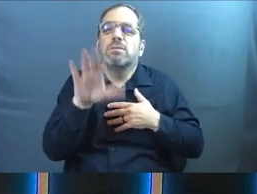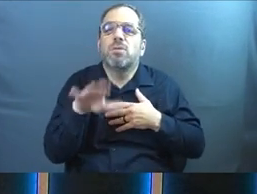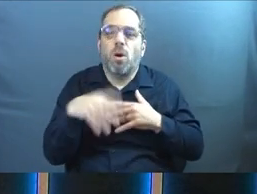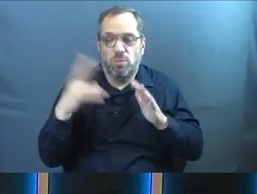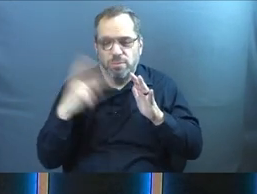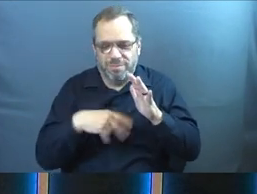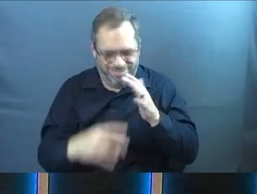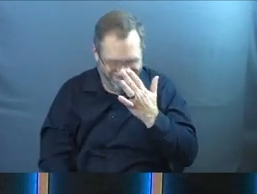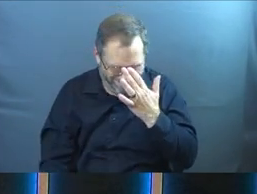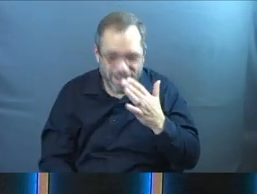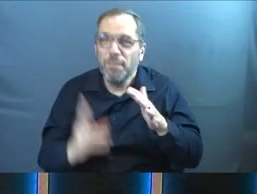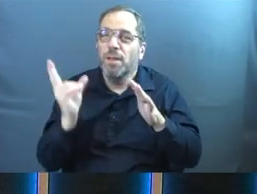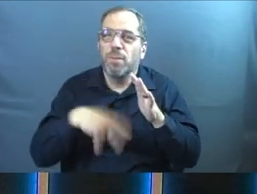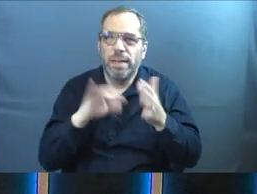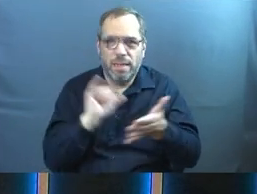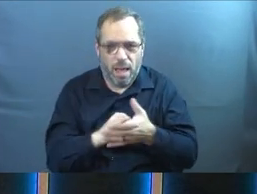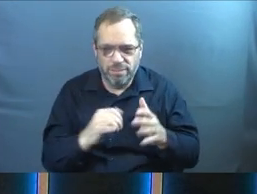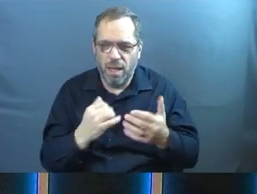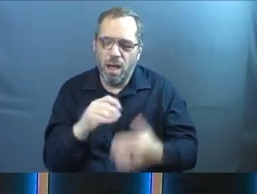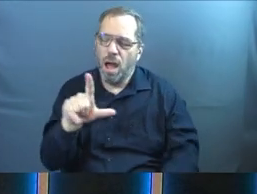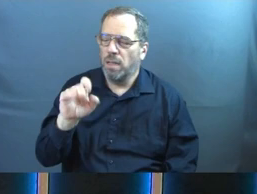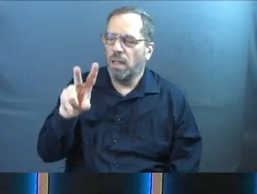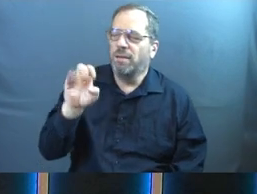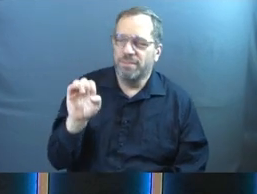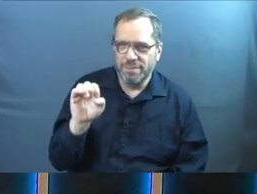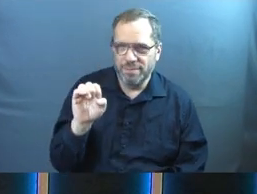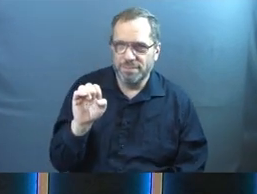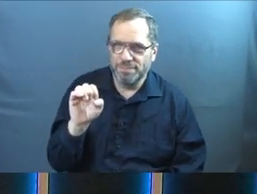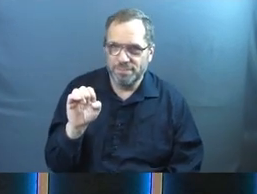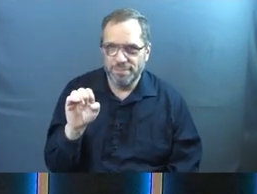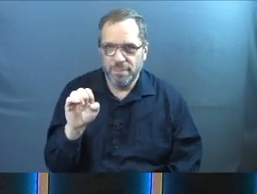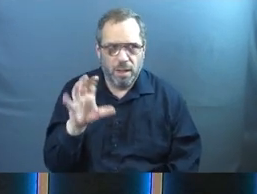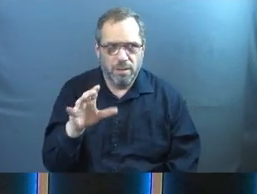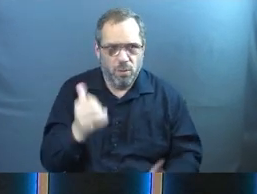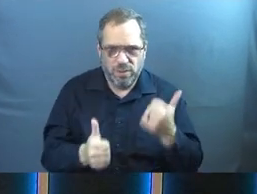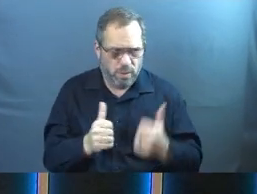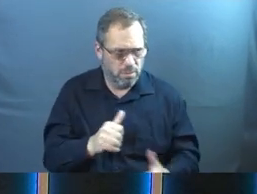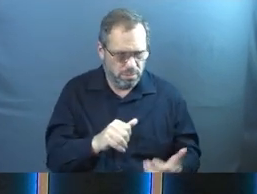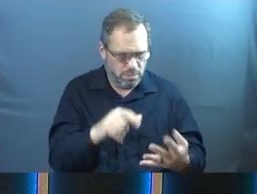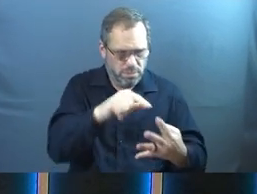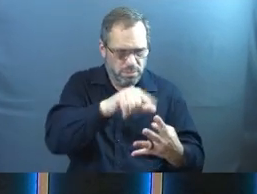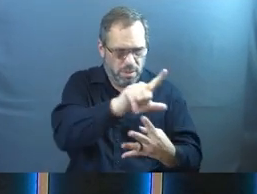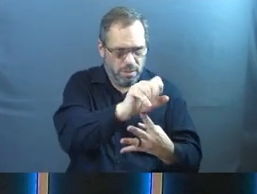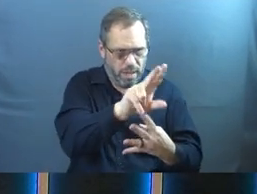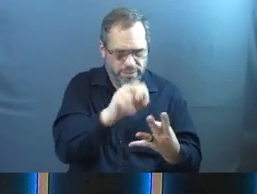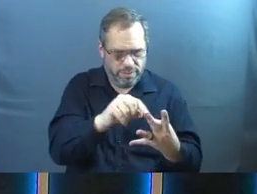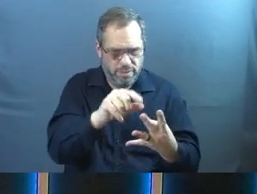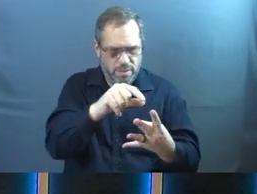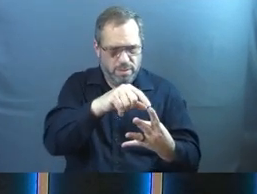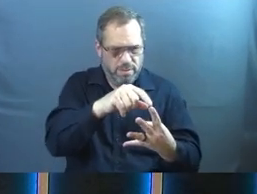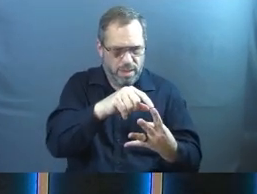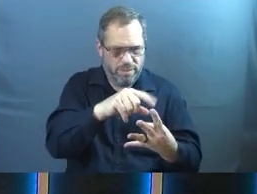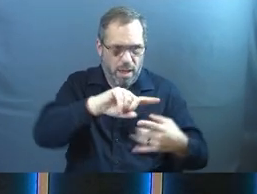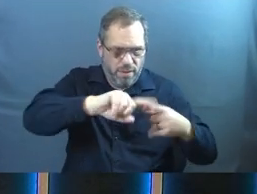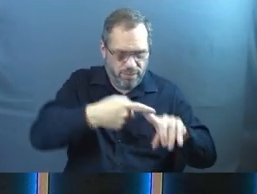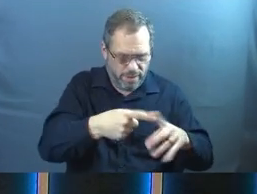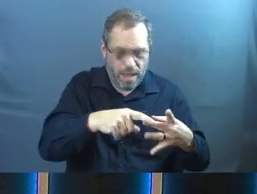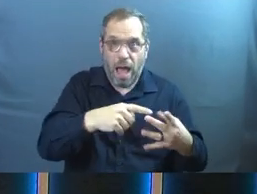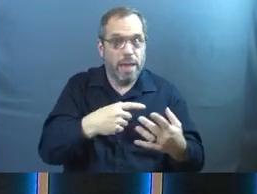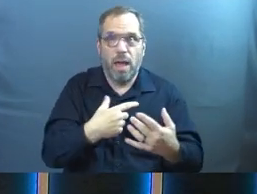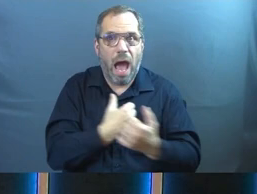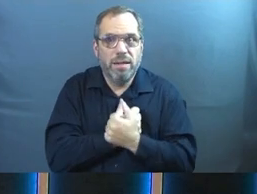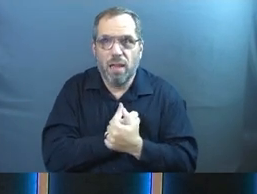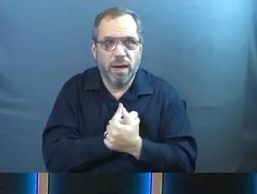you're reading along in the Bible and he just says, love. Well, which one is it? Right? Because I love the